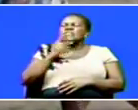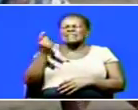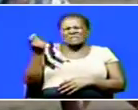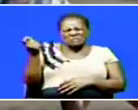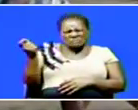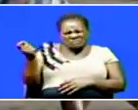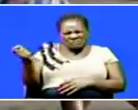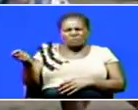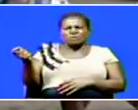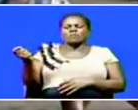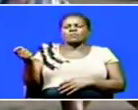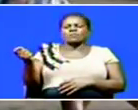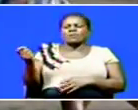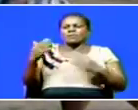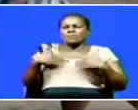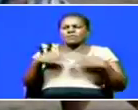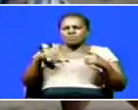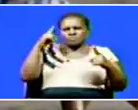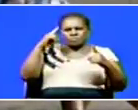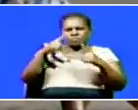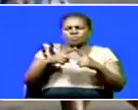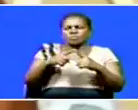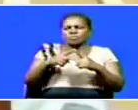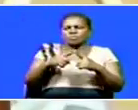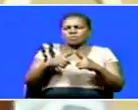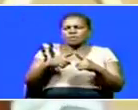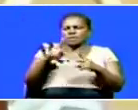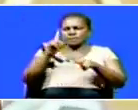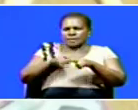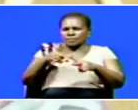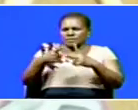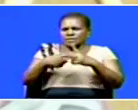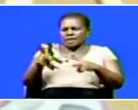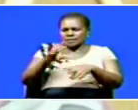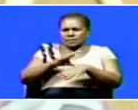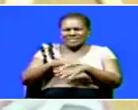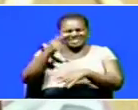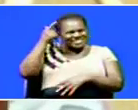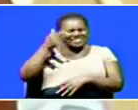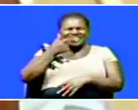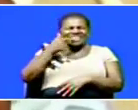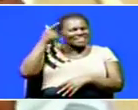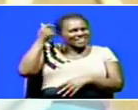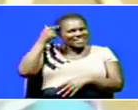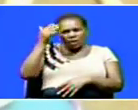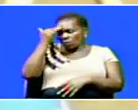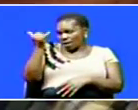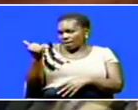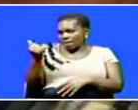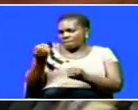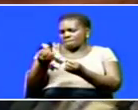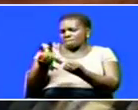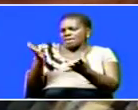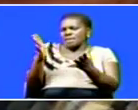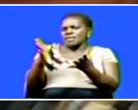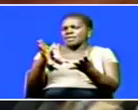scarce for a people being targeted immediately one starts getting gray hair. It's the reason why a